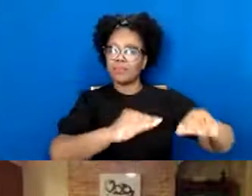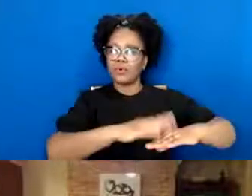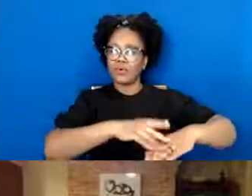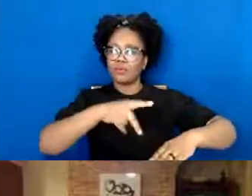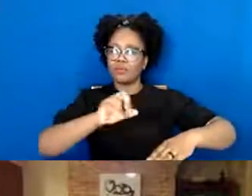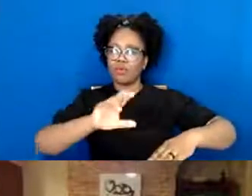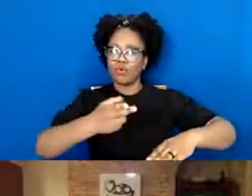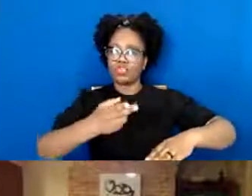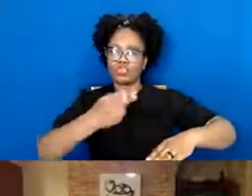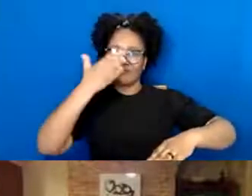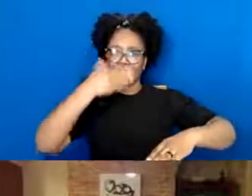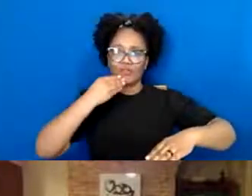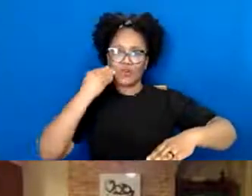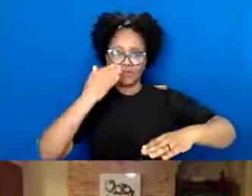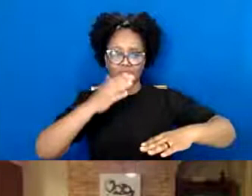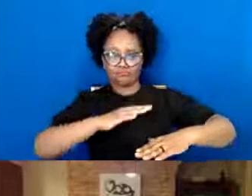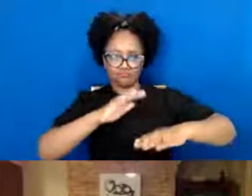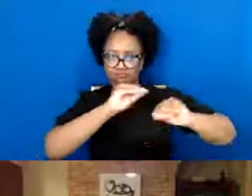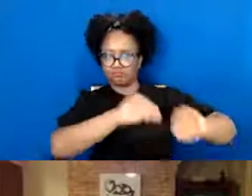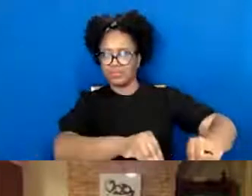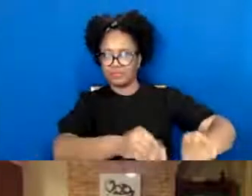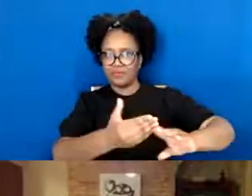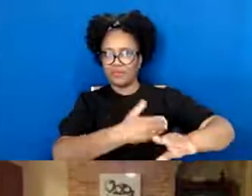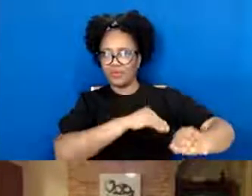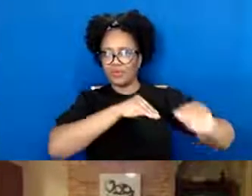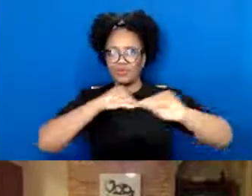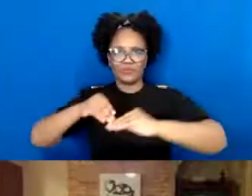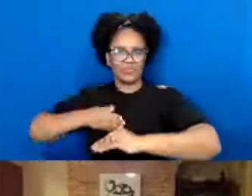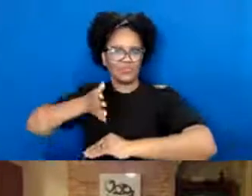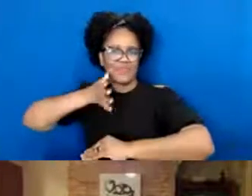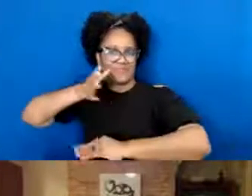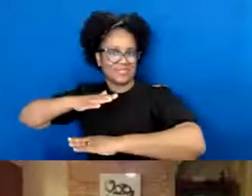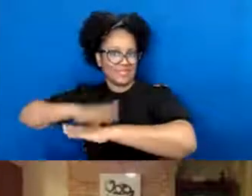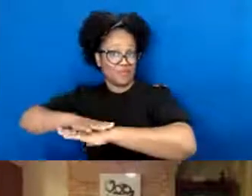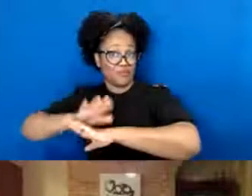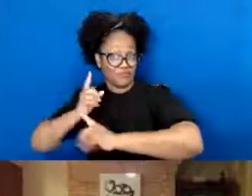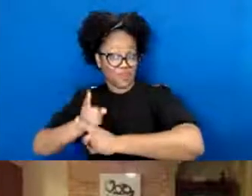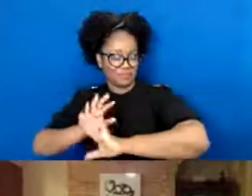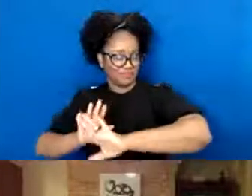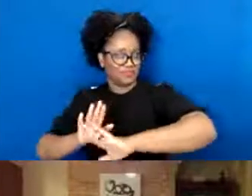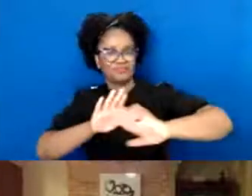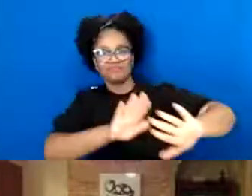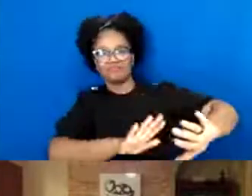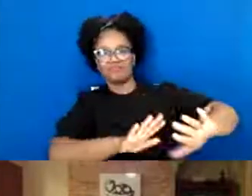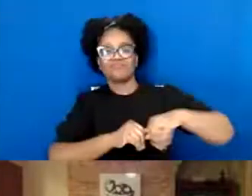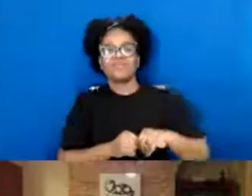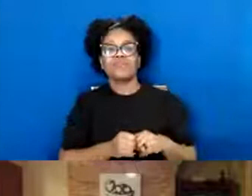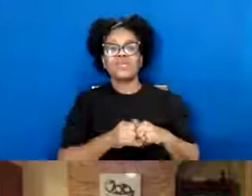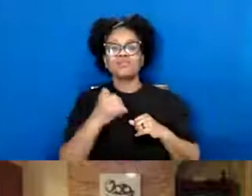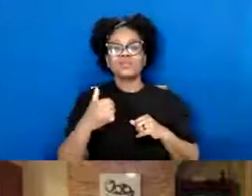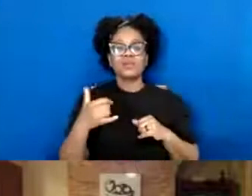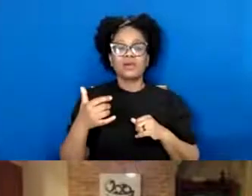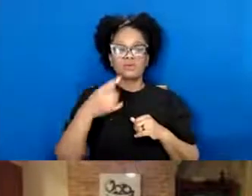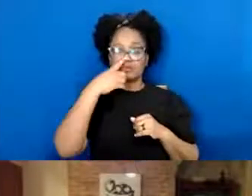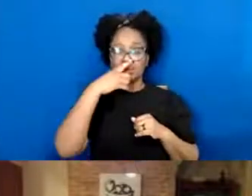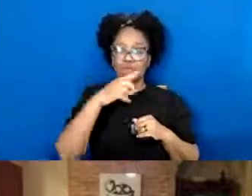table. Now I want you to use no more than three sentences to